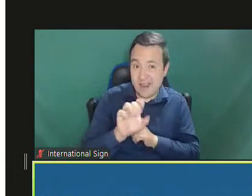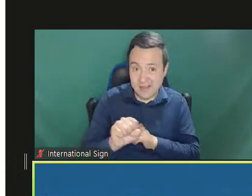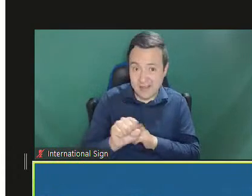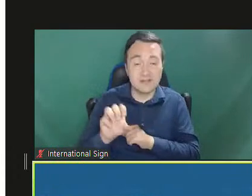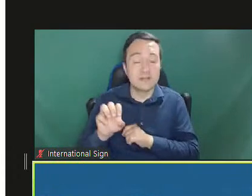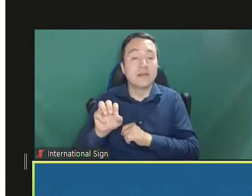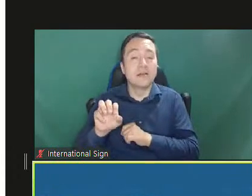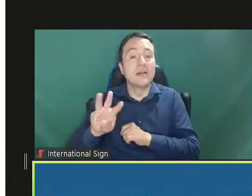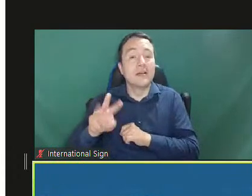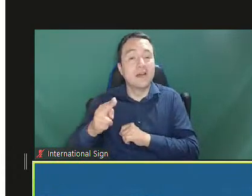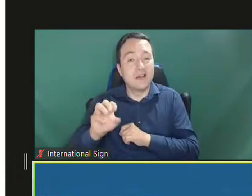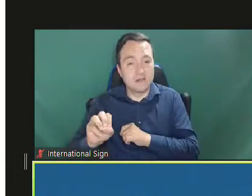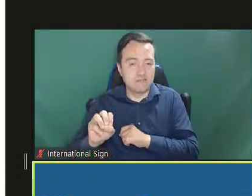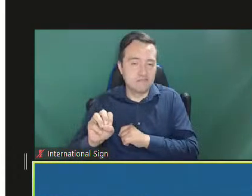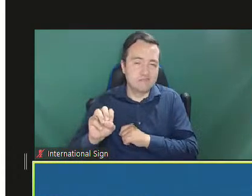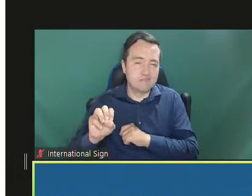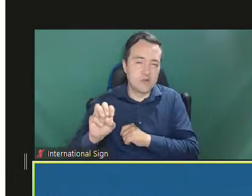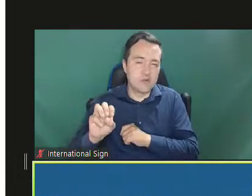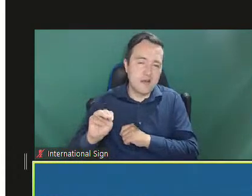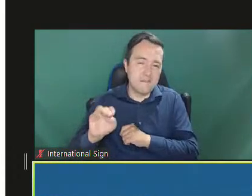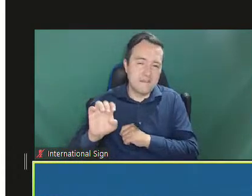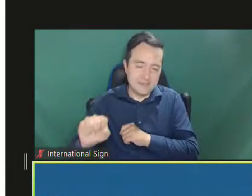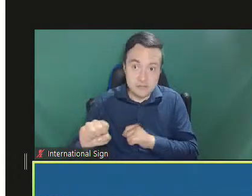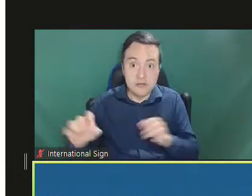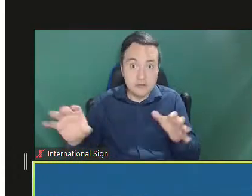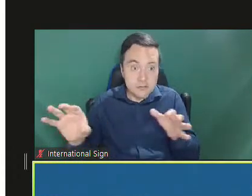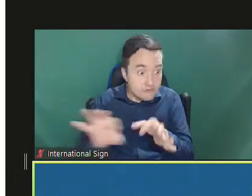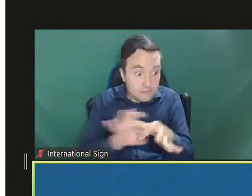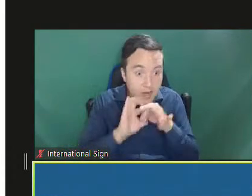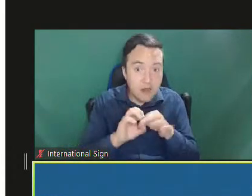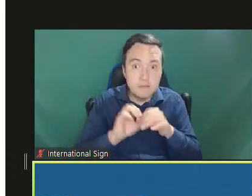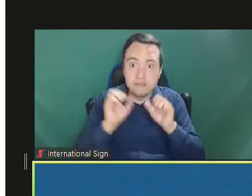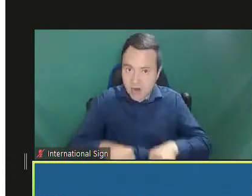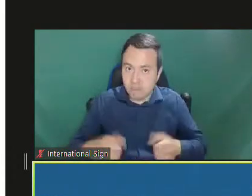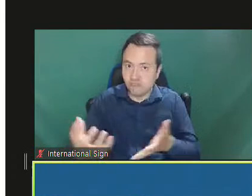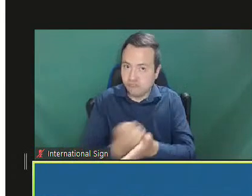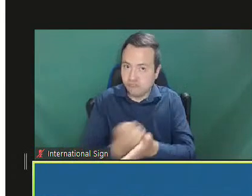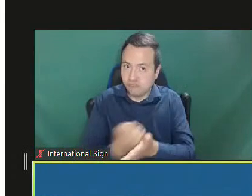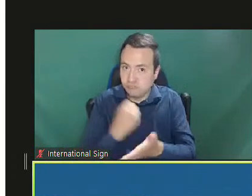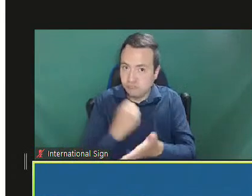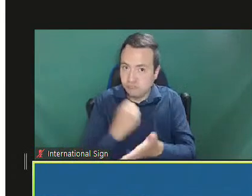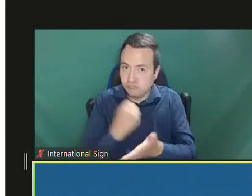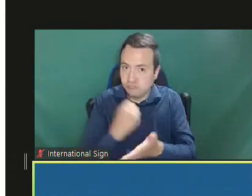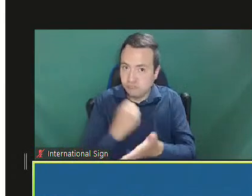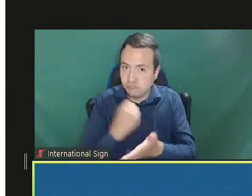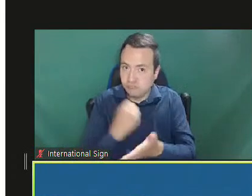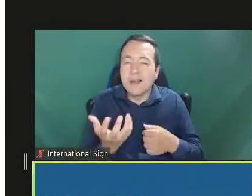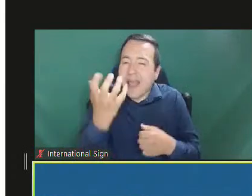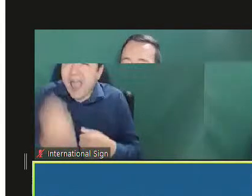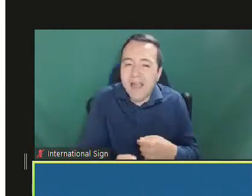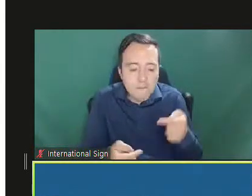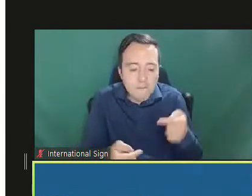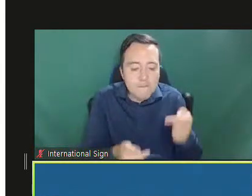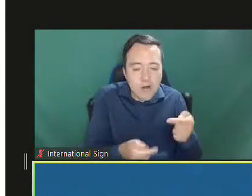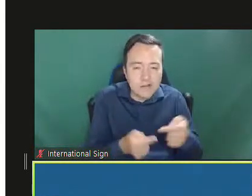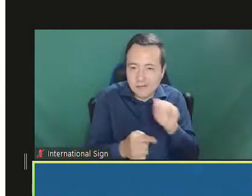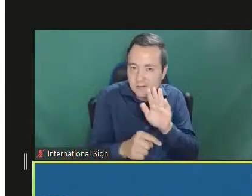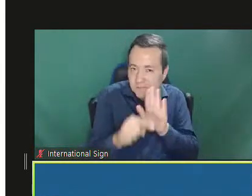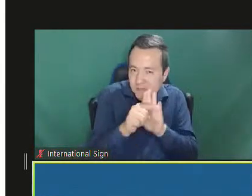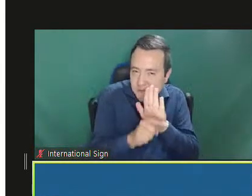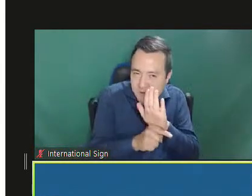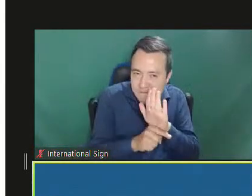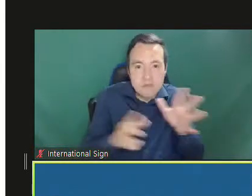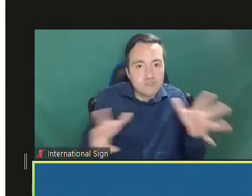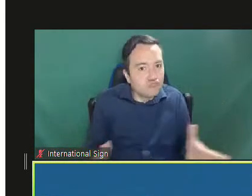work towards the promotion and implementation of sustainable public policies protecting public health interests from industry